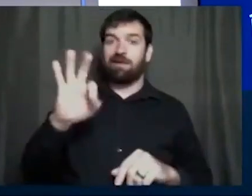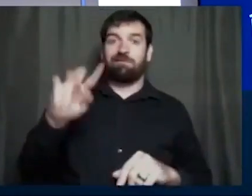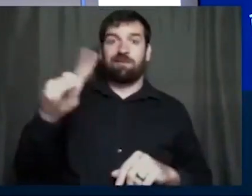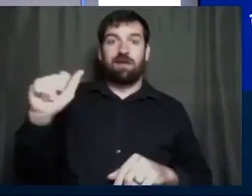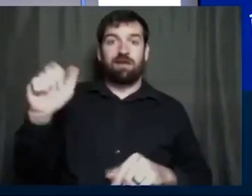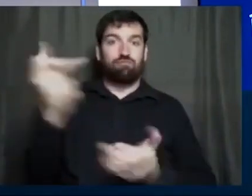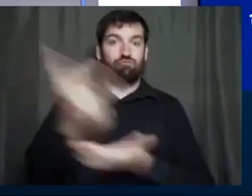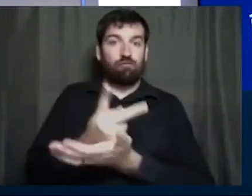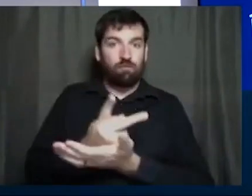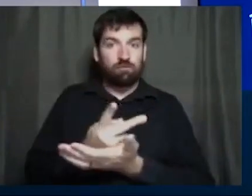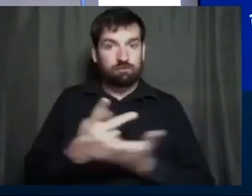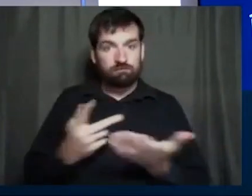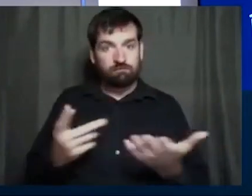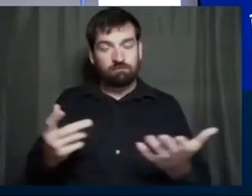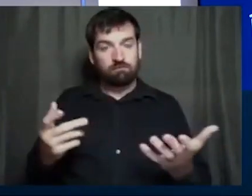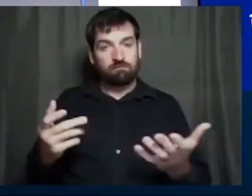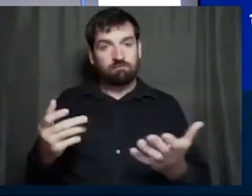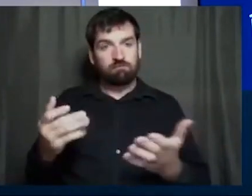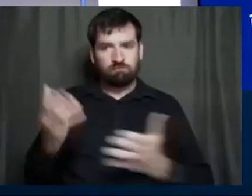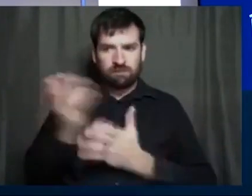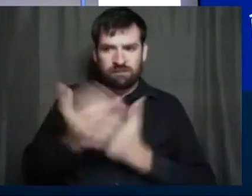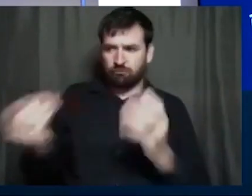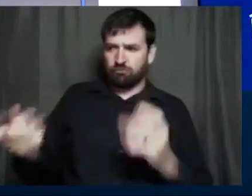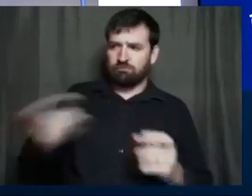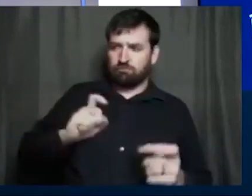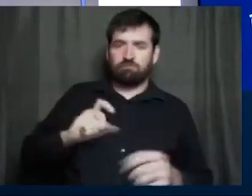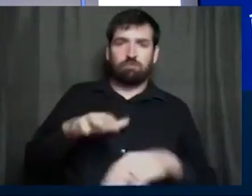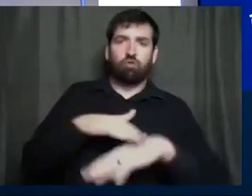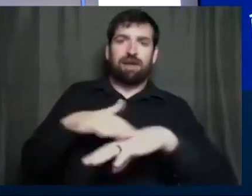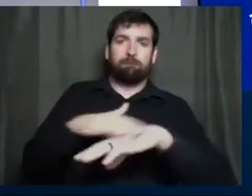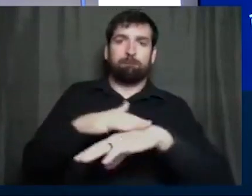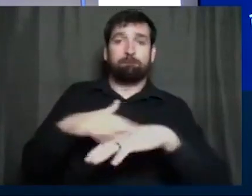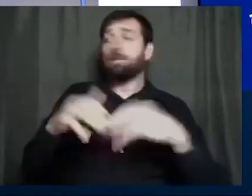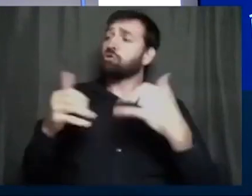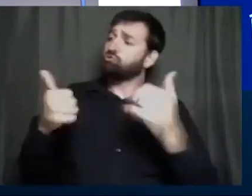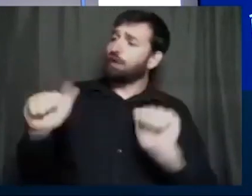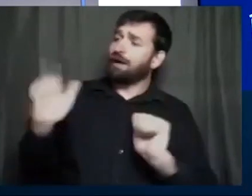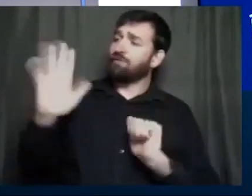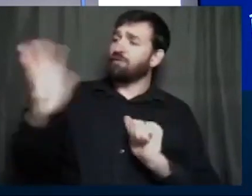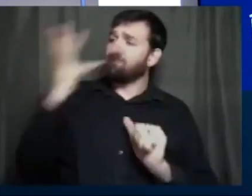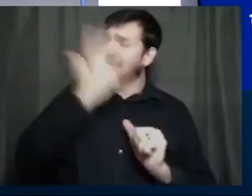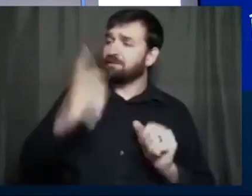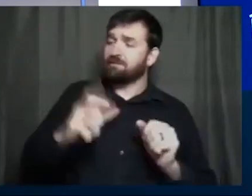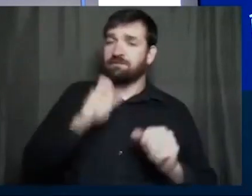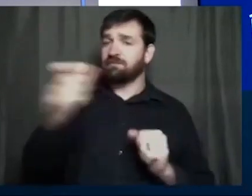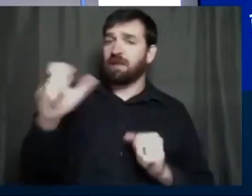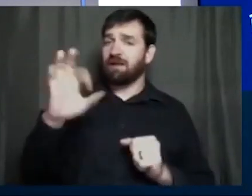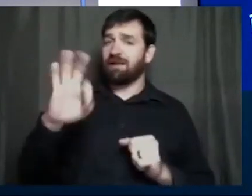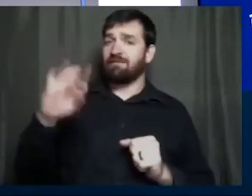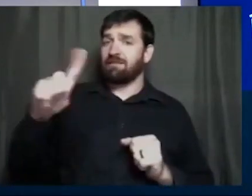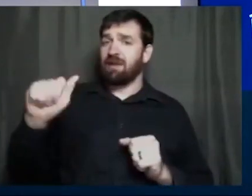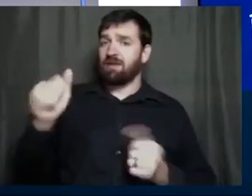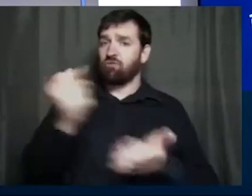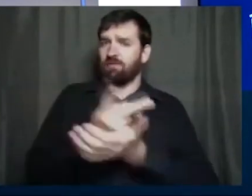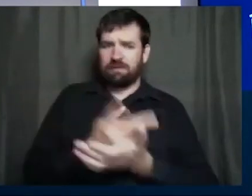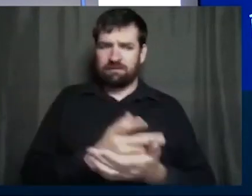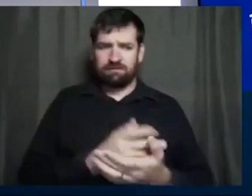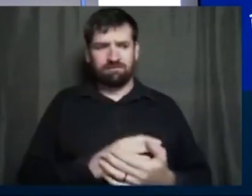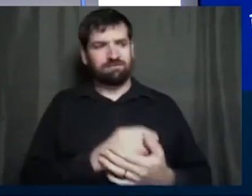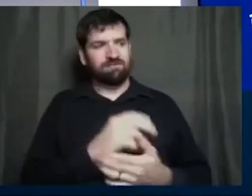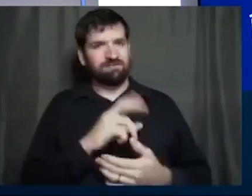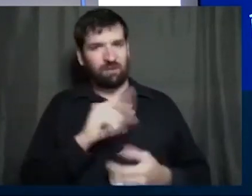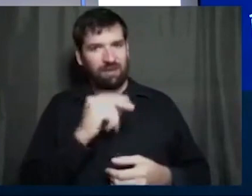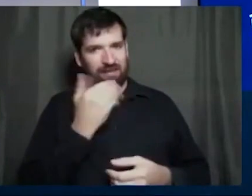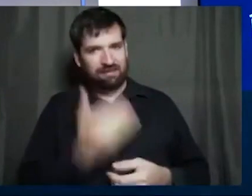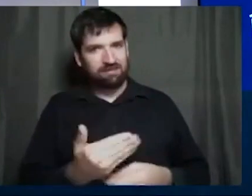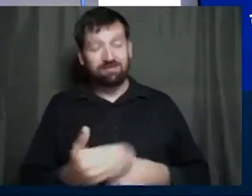if somebody gave me a cream, Dr. Myers, and said, here, try this, put it on your face, but it's not FDA approved, I might go, no thanks, So I think that there